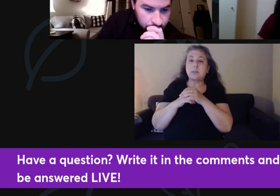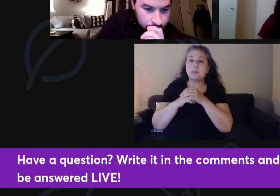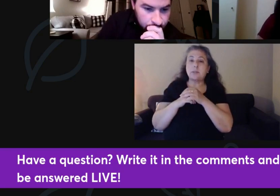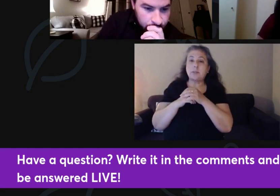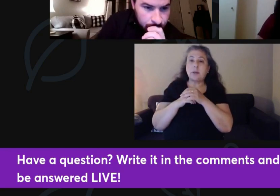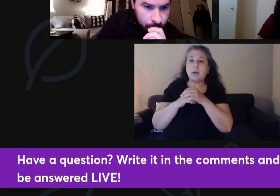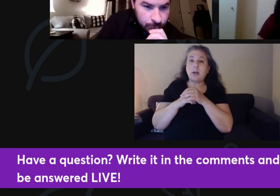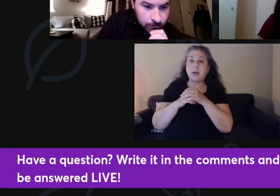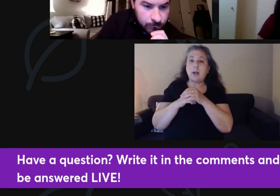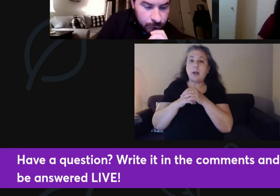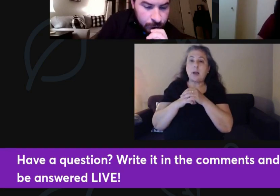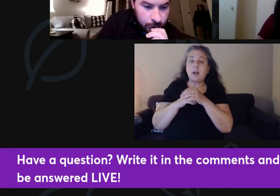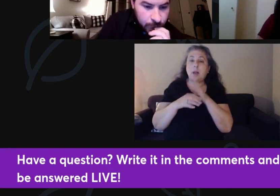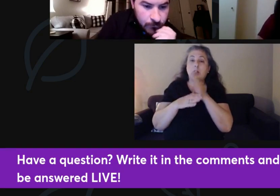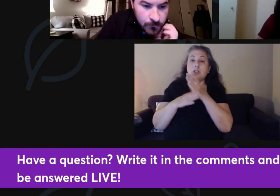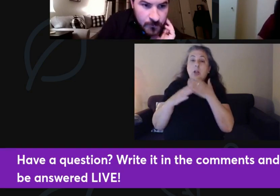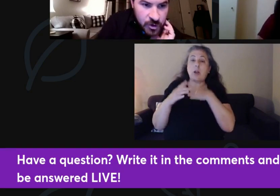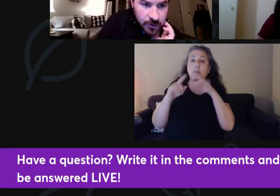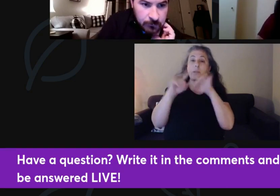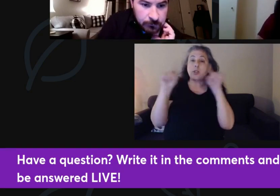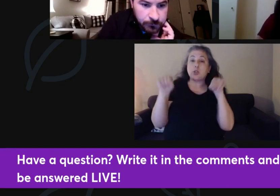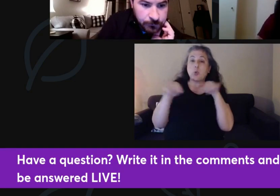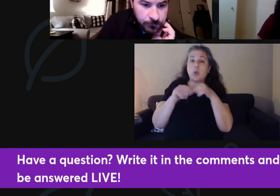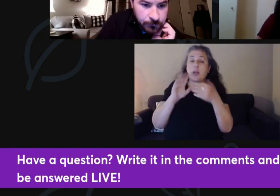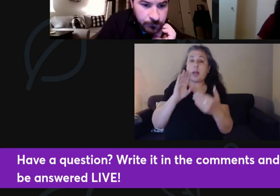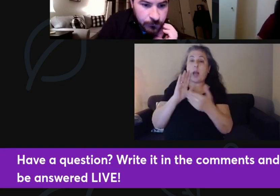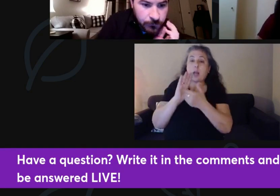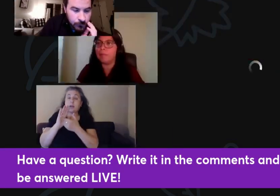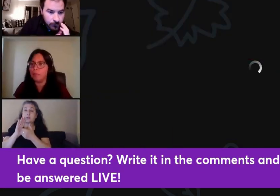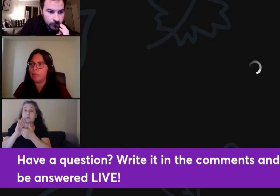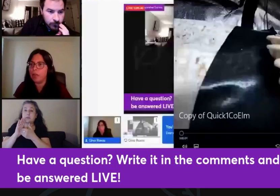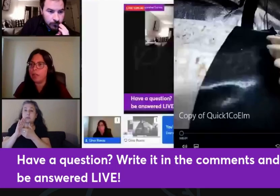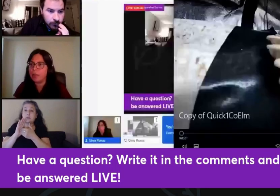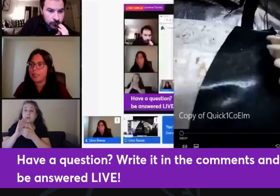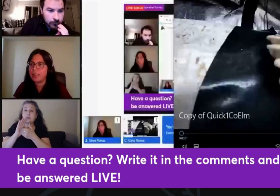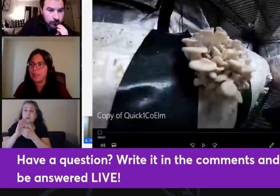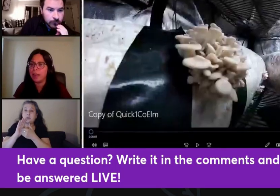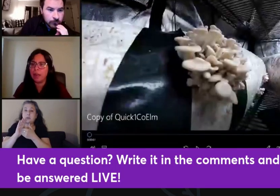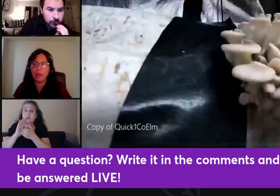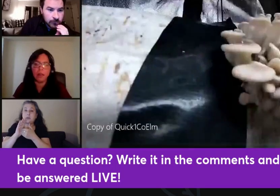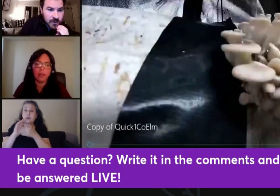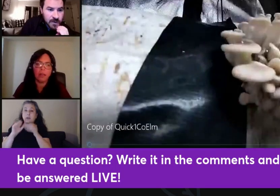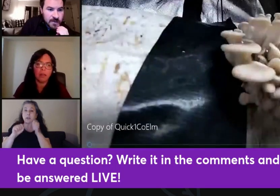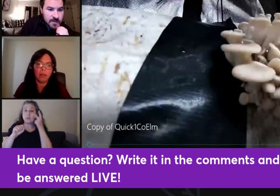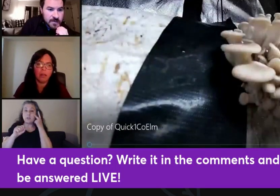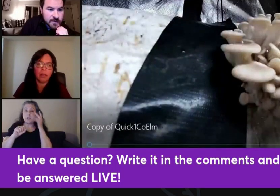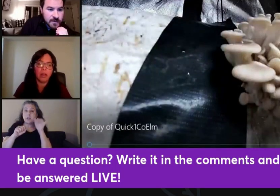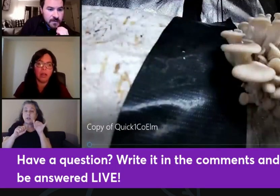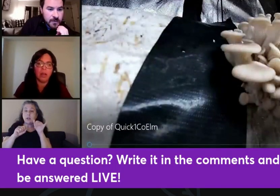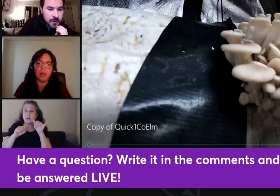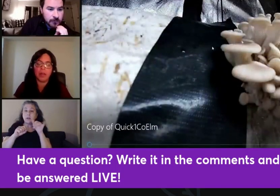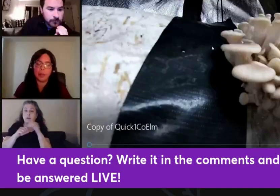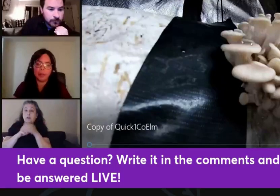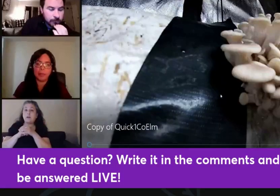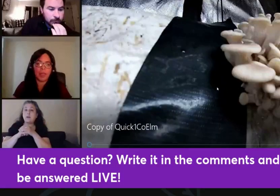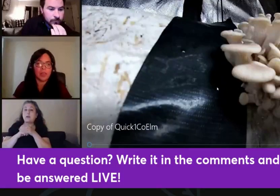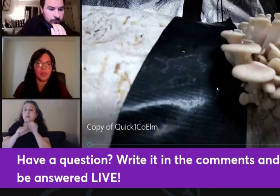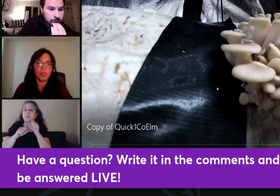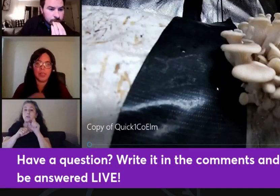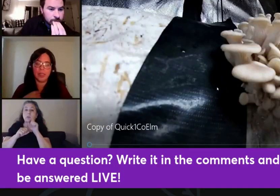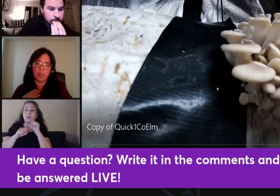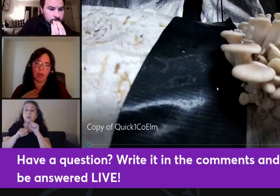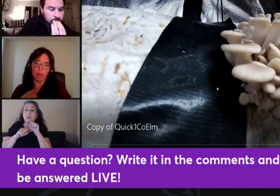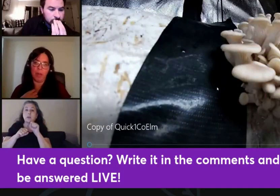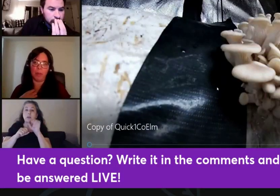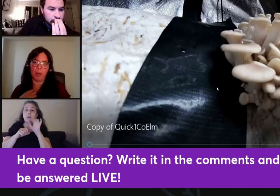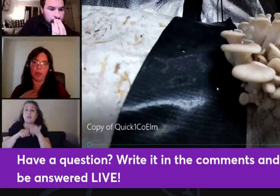So I'm gonna share my screen again. Sure. Are you able to see that? Yes. Yes, we are. So